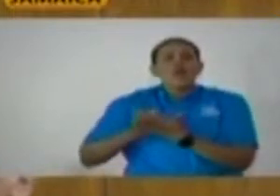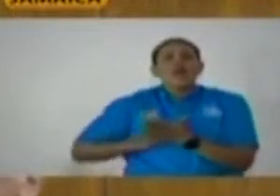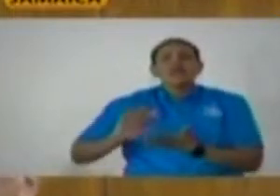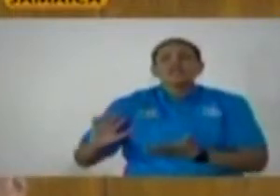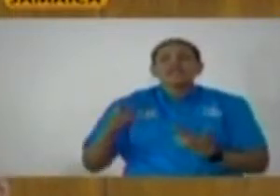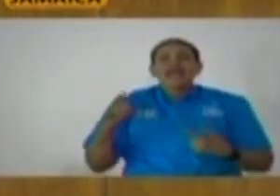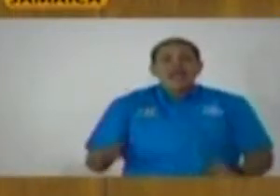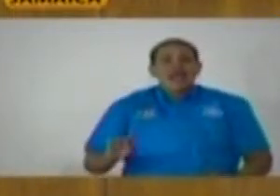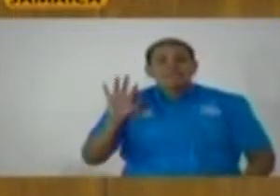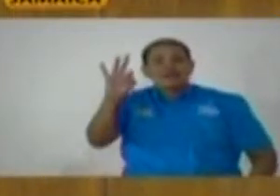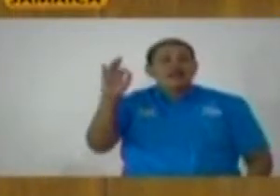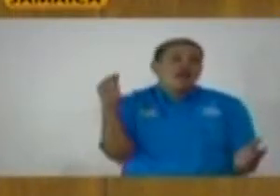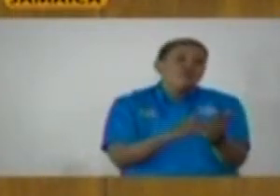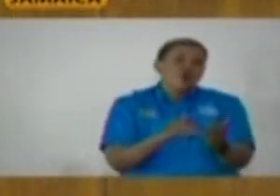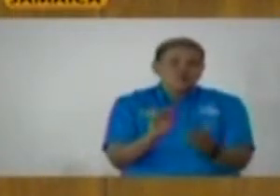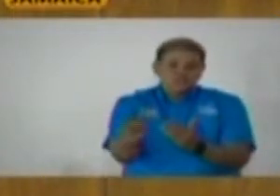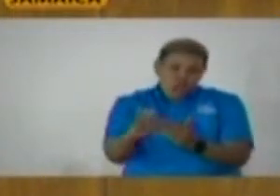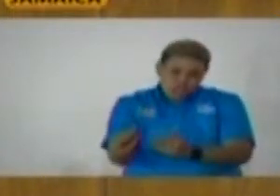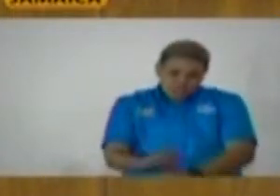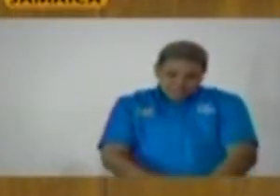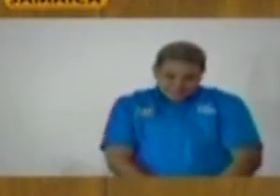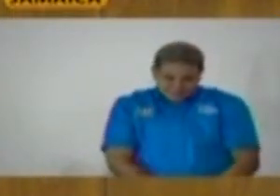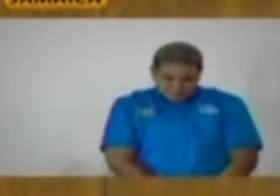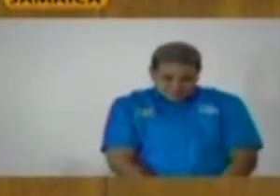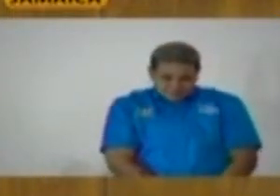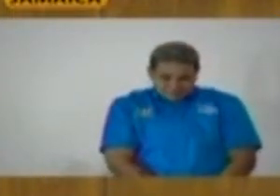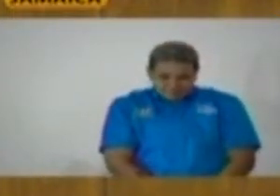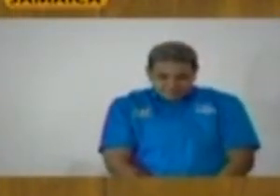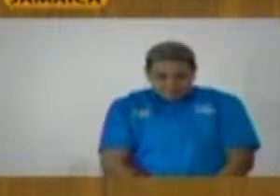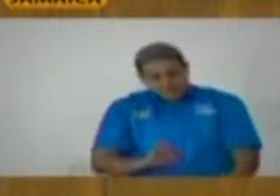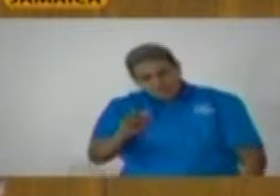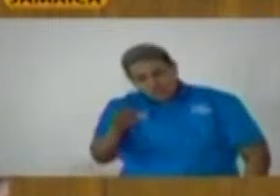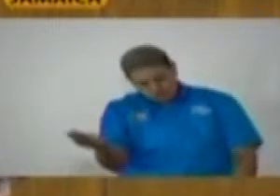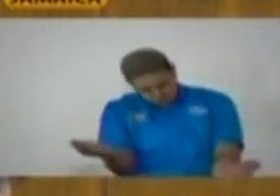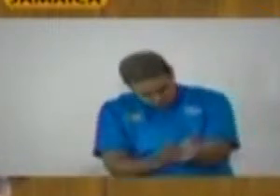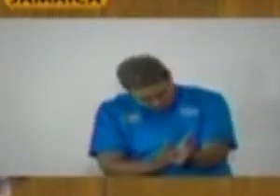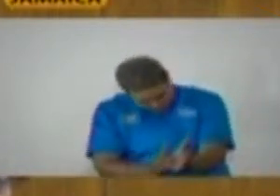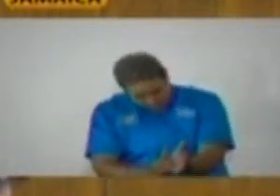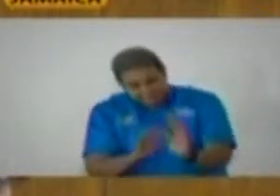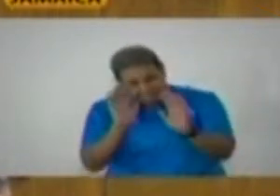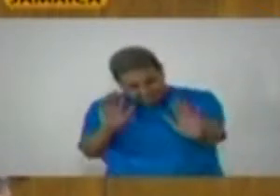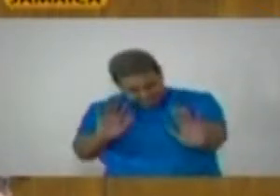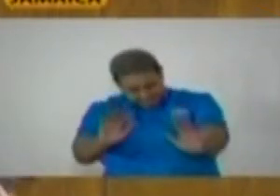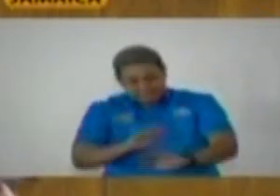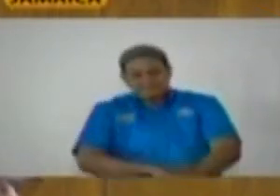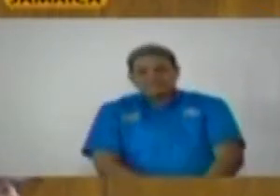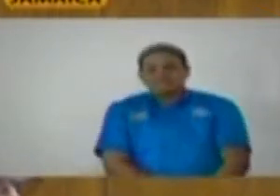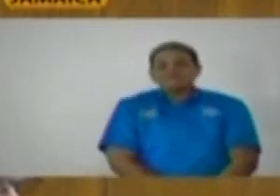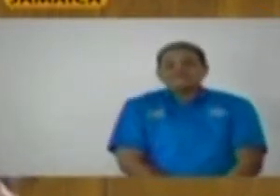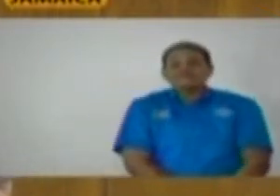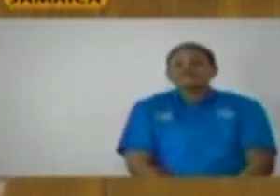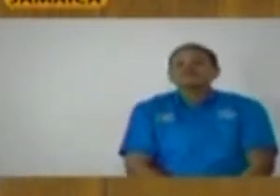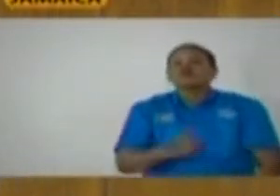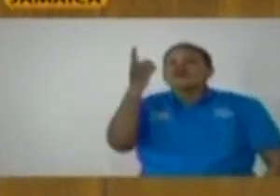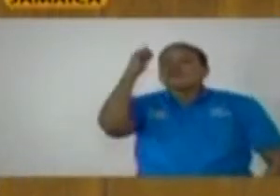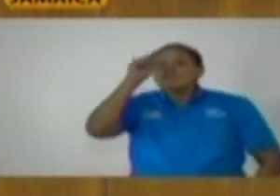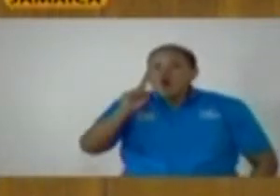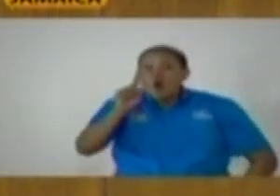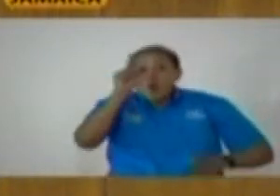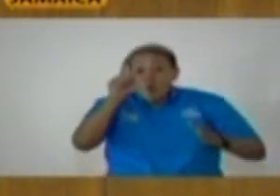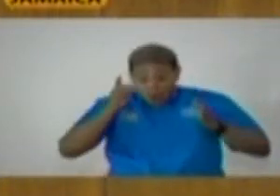at $9,000. So I just want to repeat what I said. For